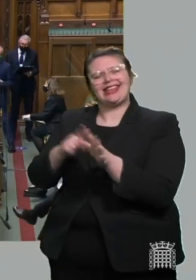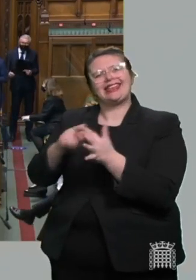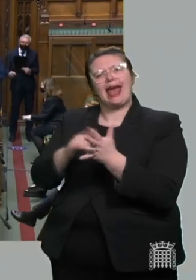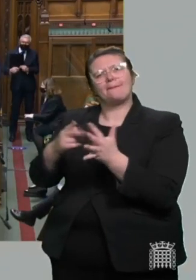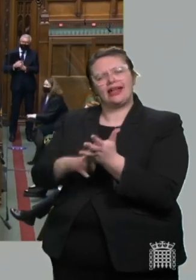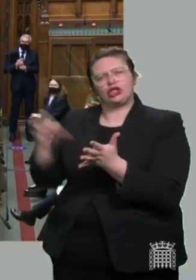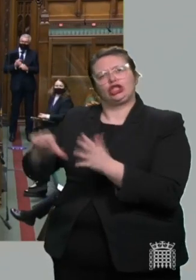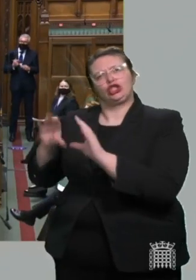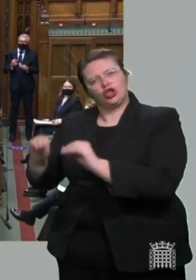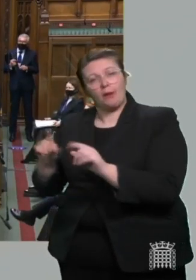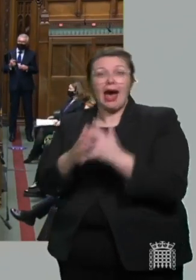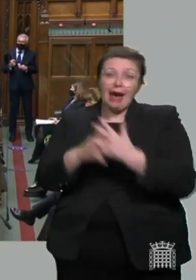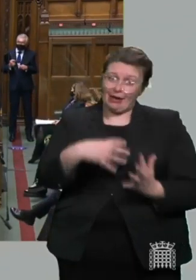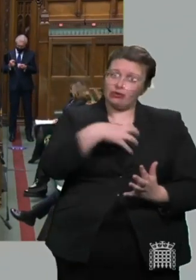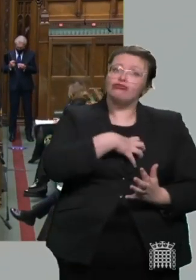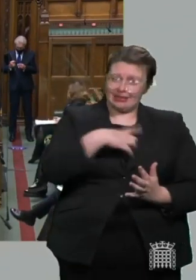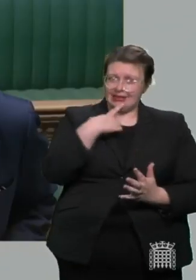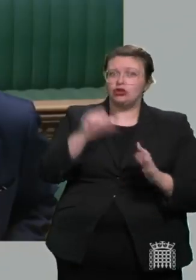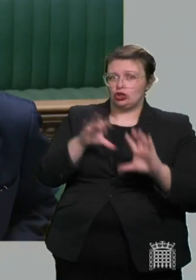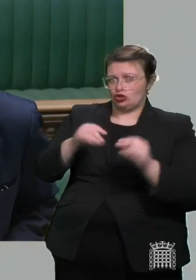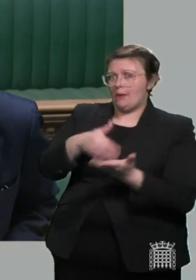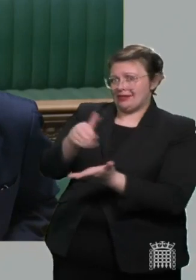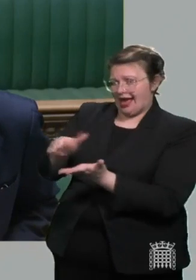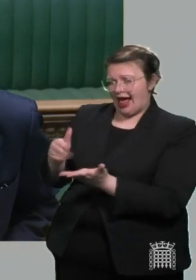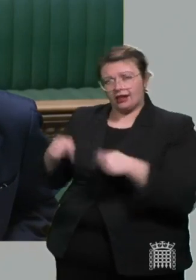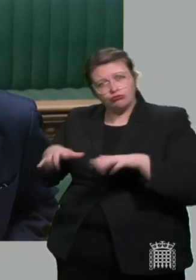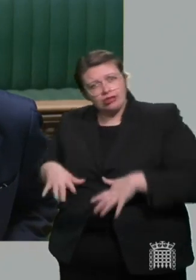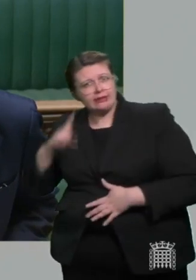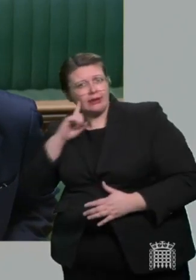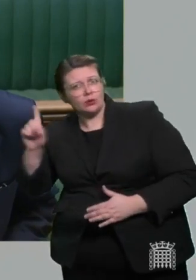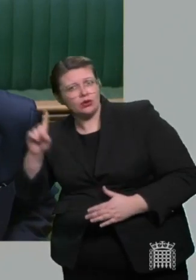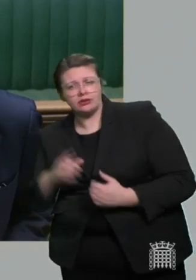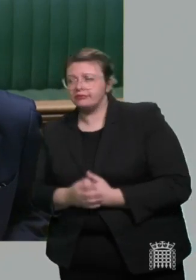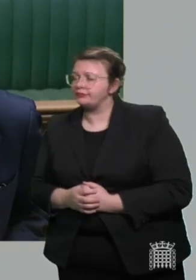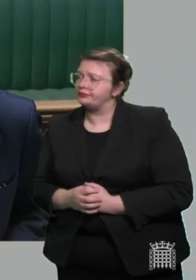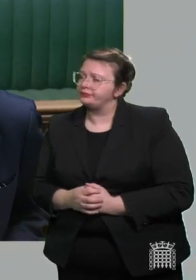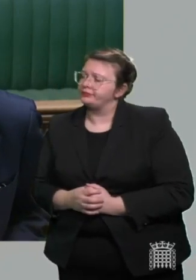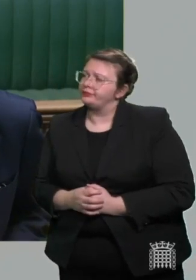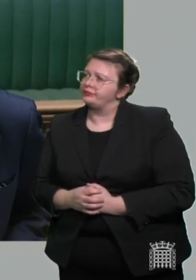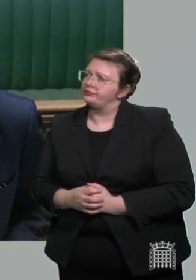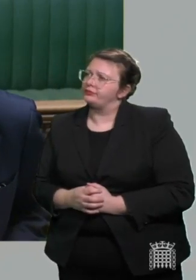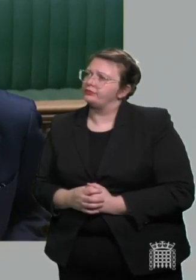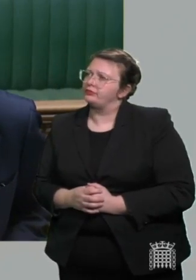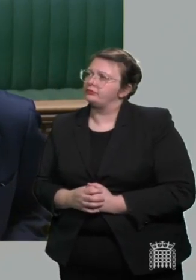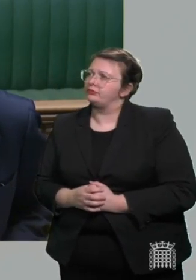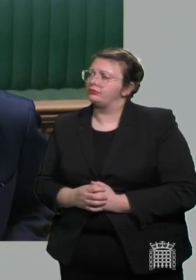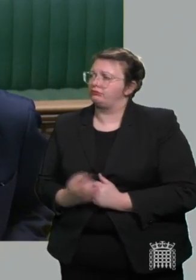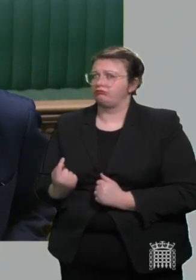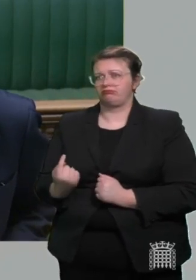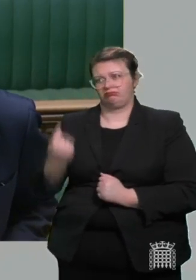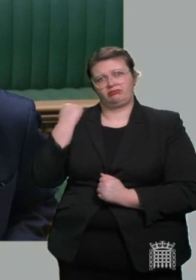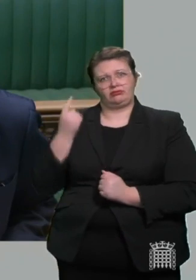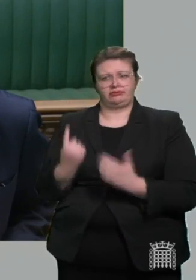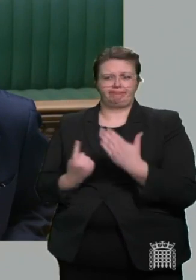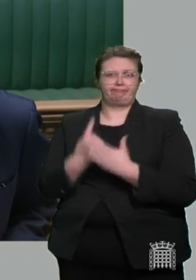Mr Speaker, ever since the tragic conflict in Yemen broke out, this country has scrupulously followed the